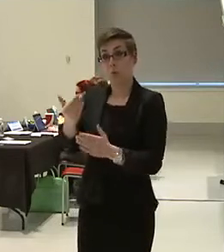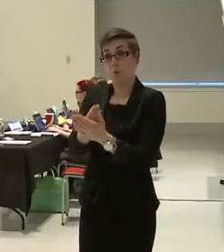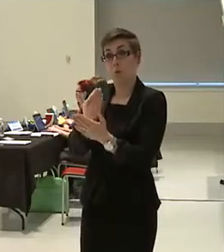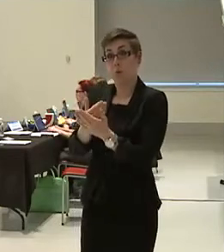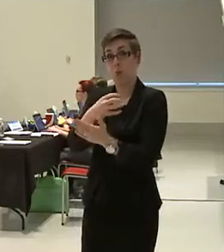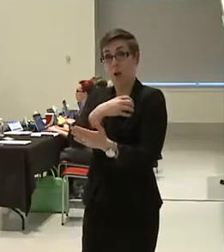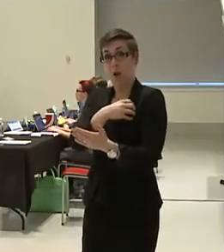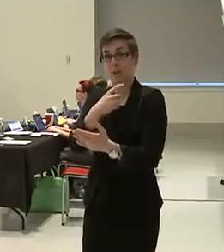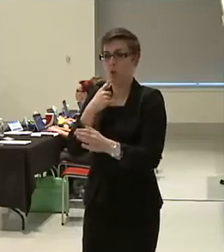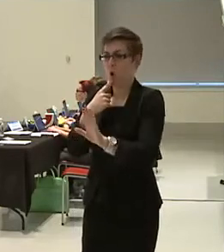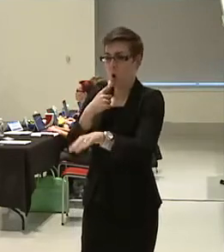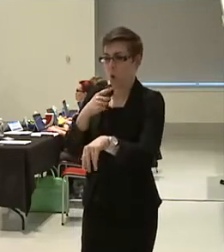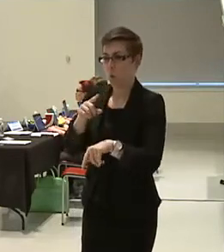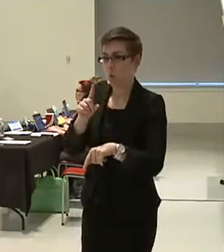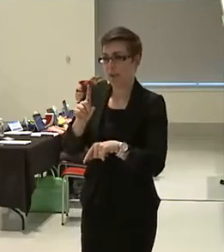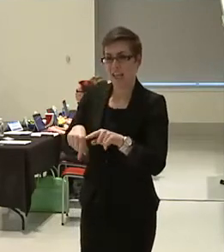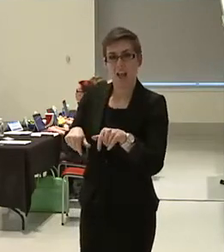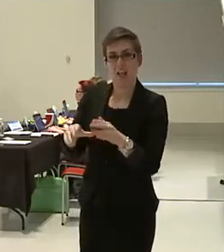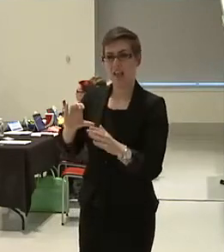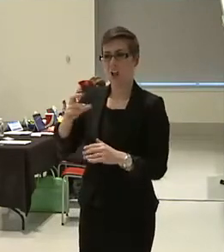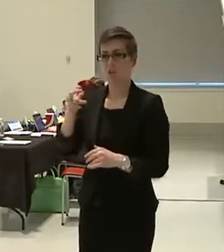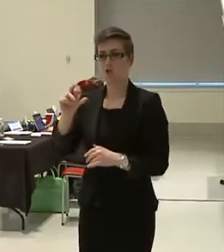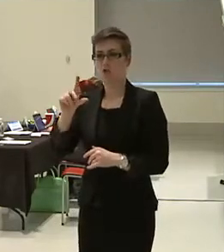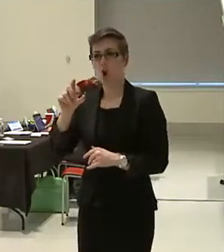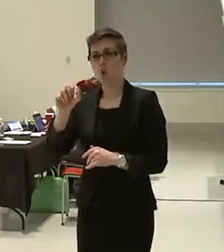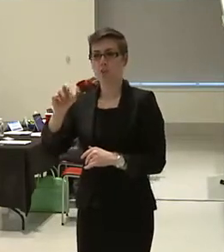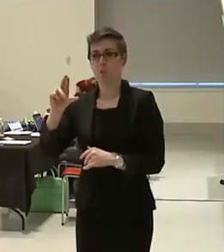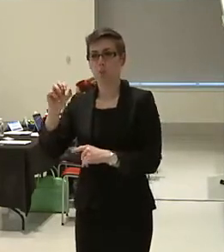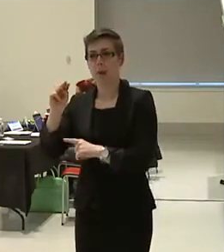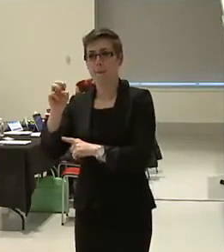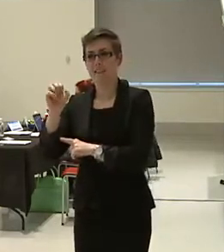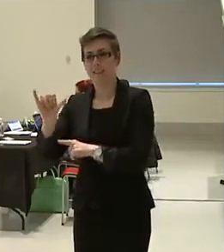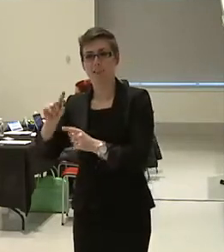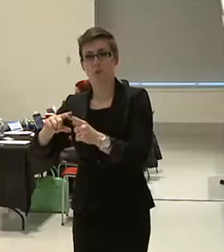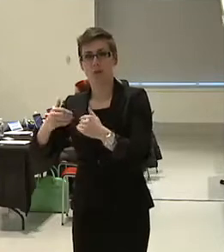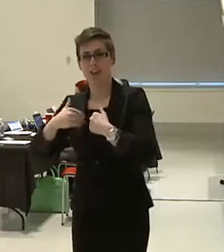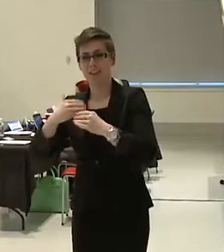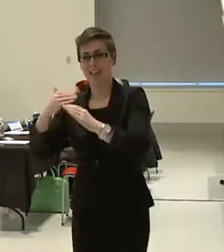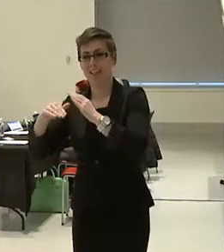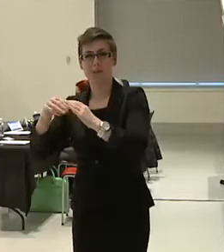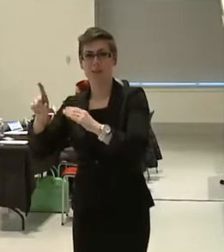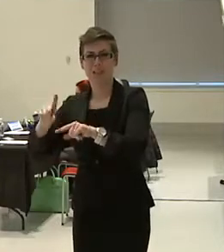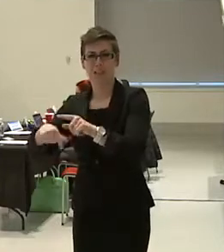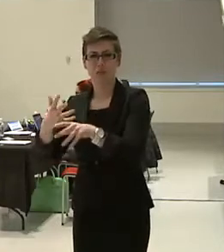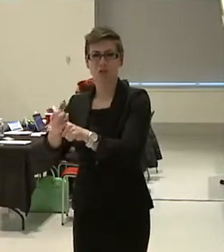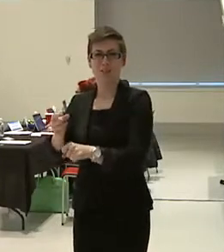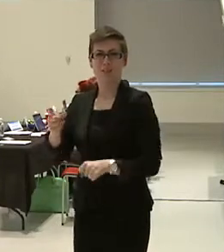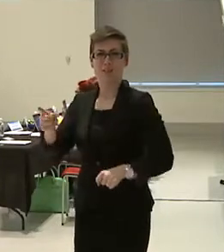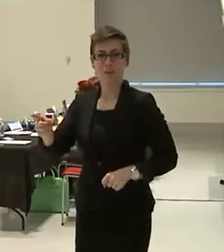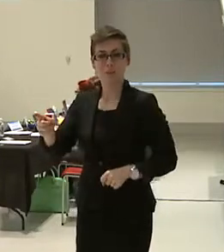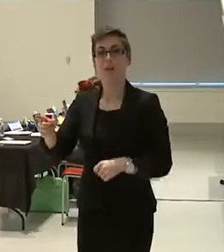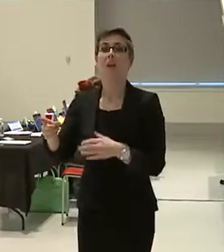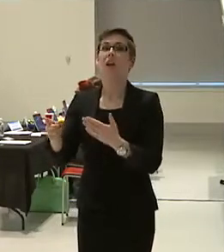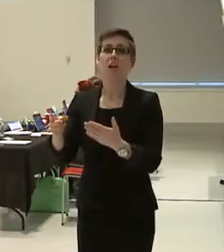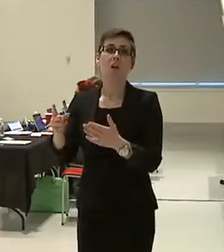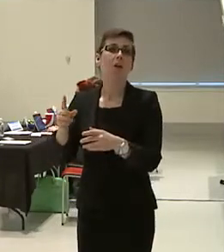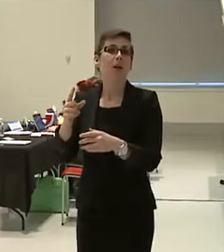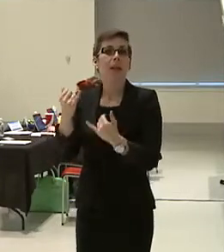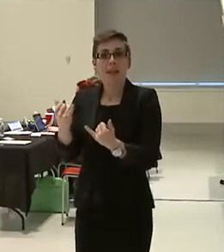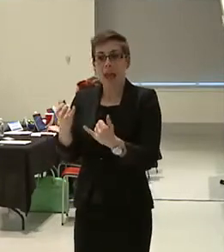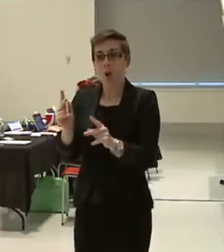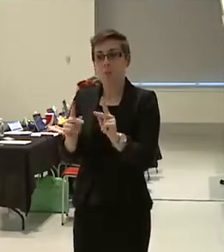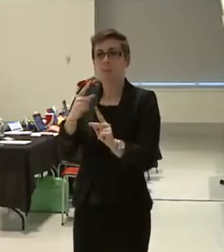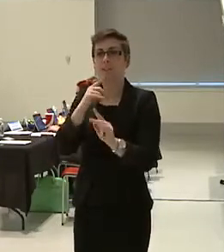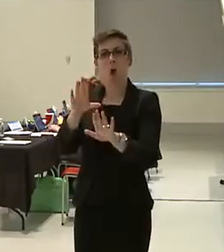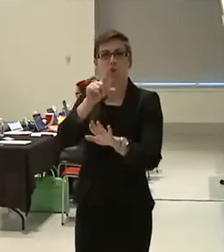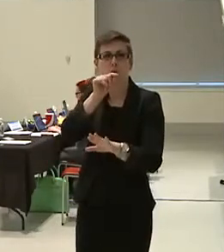allow Charles Ramsey to have email, he can't be trusted, you know? And it seemed like your colleagues are now looking down and going, well, we can't trust that guy with